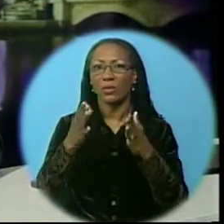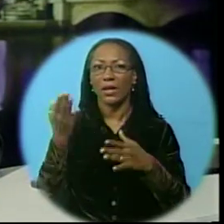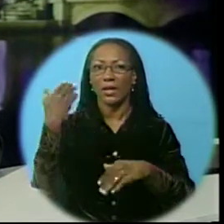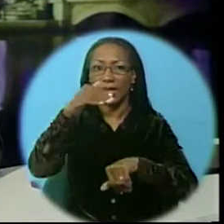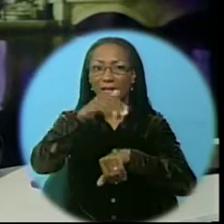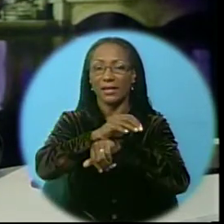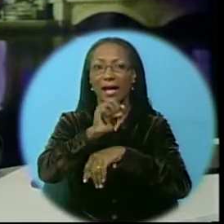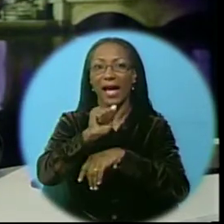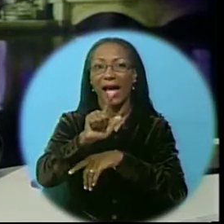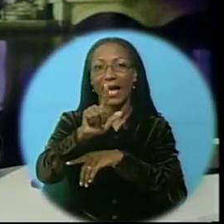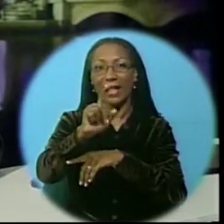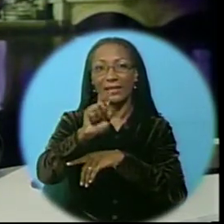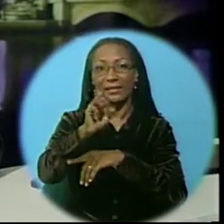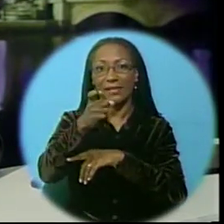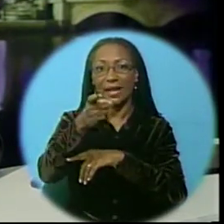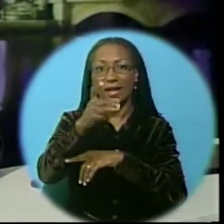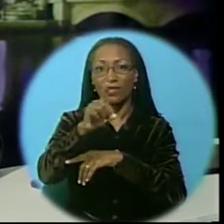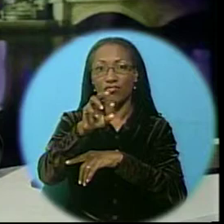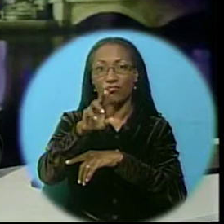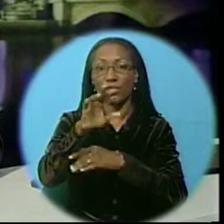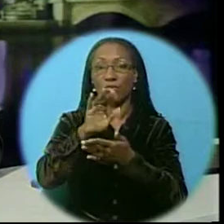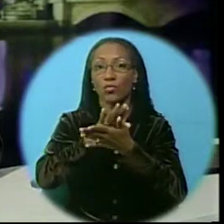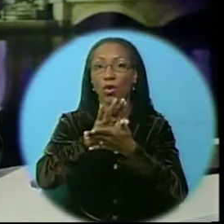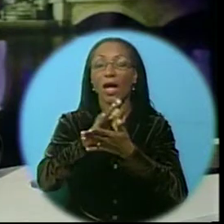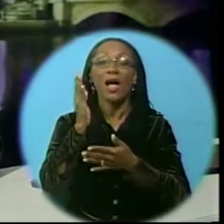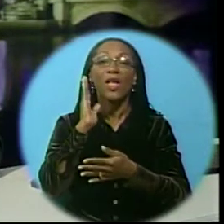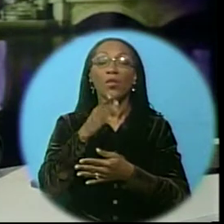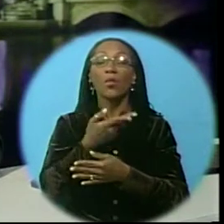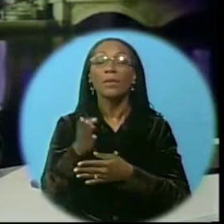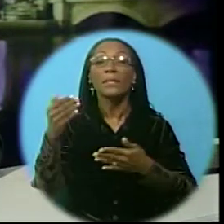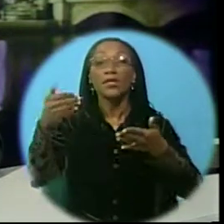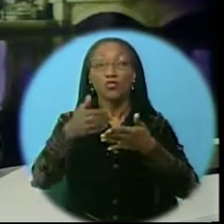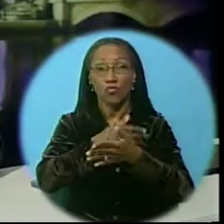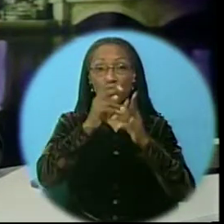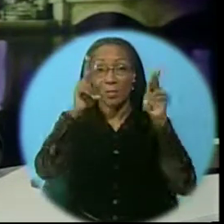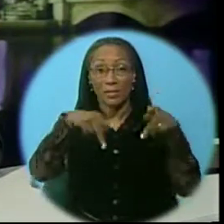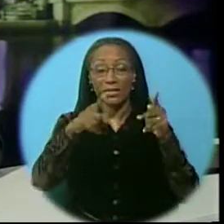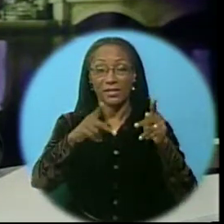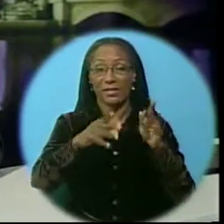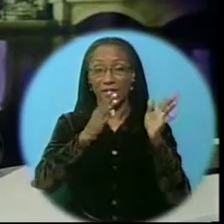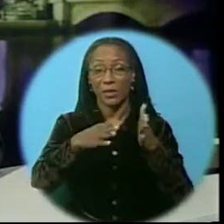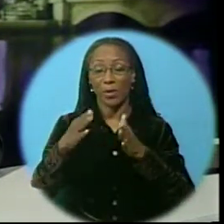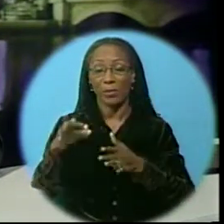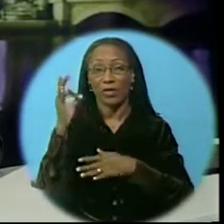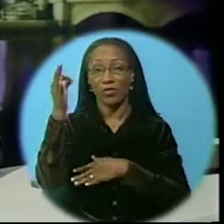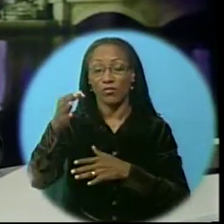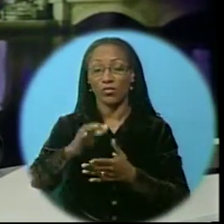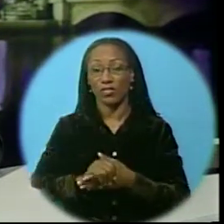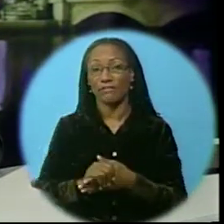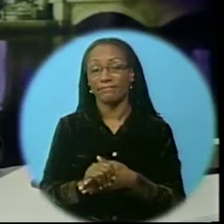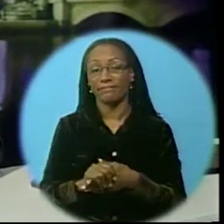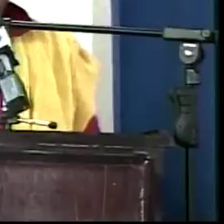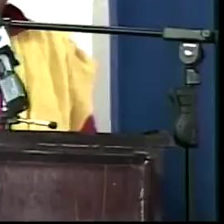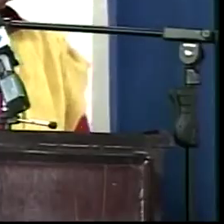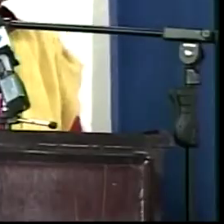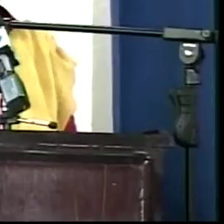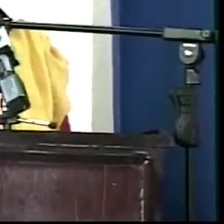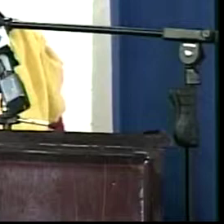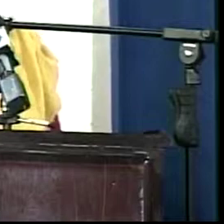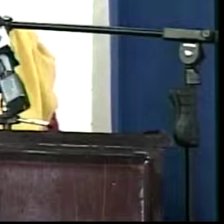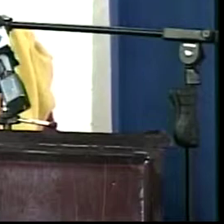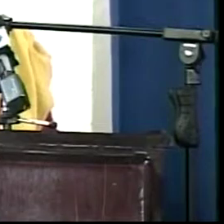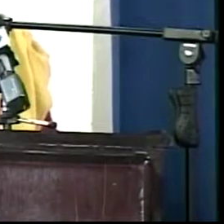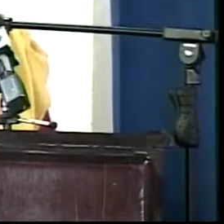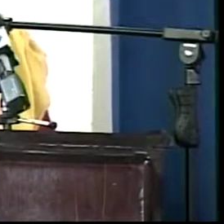Alexandra School, she said there will be new blood as the party prepares for the future. In building for the